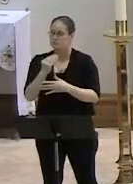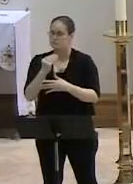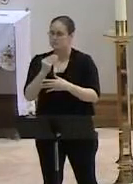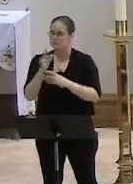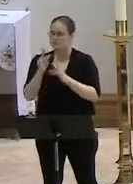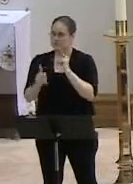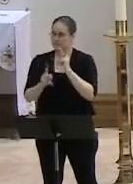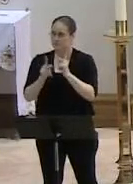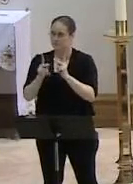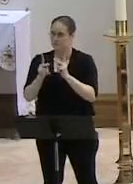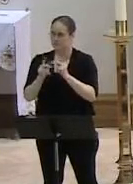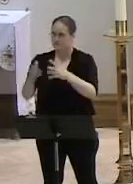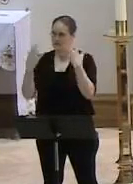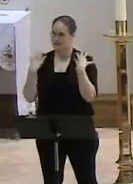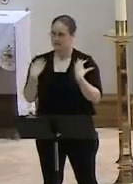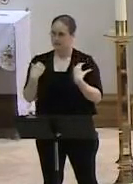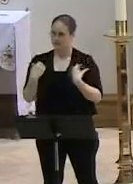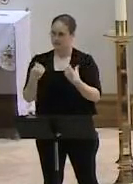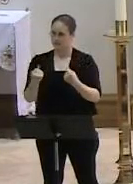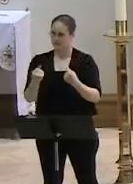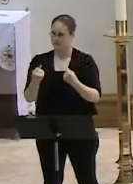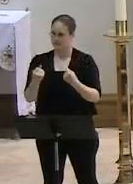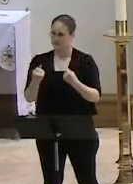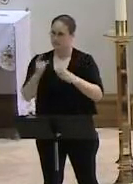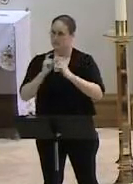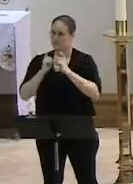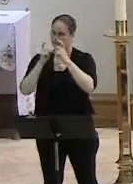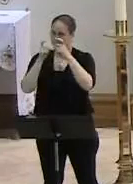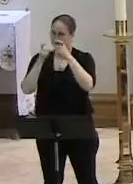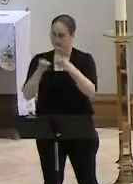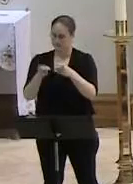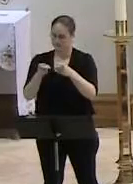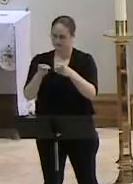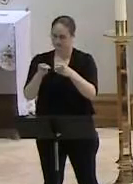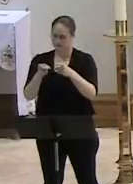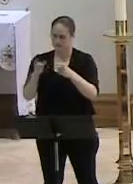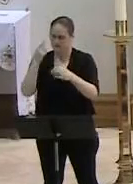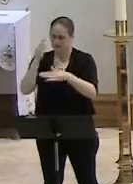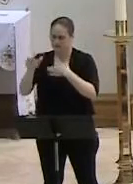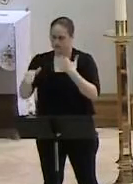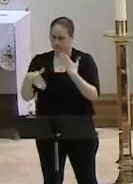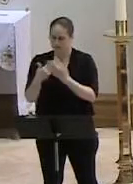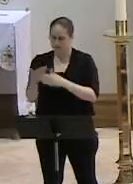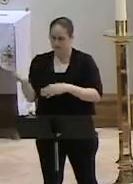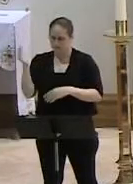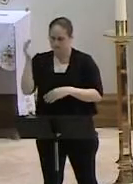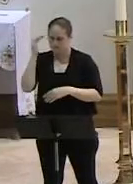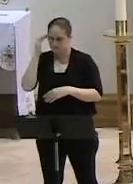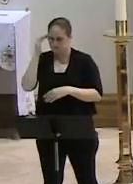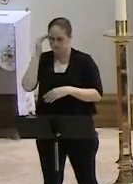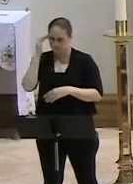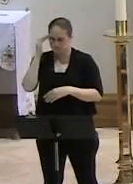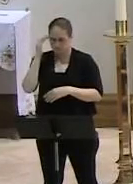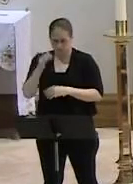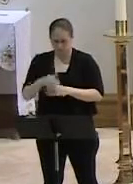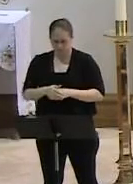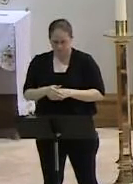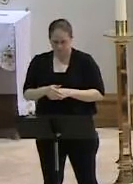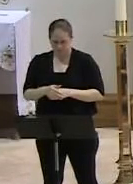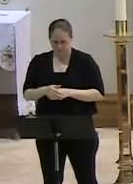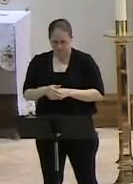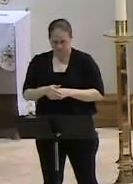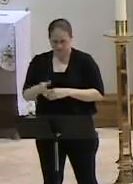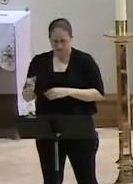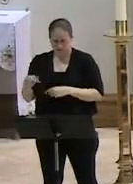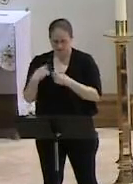entrance into the sanctuary, by the new and living way he opened for us through the veil, that is, his flesh. And